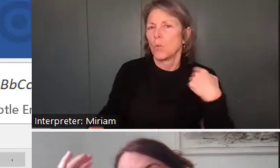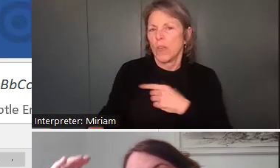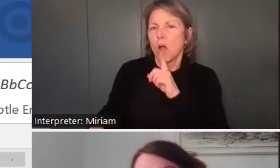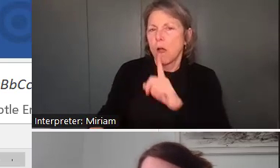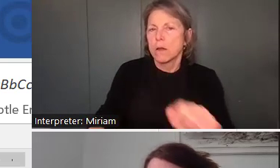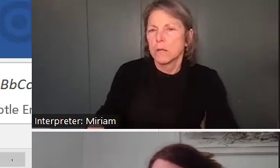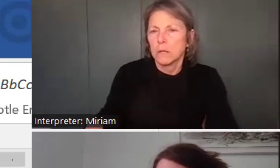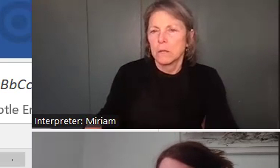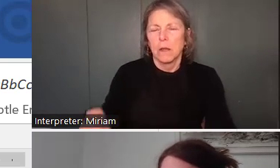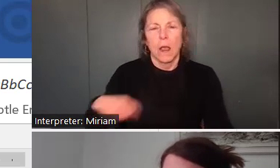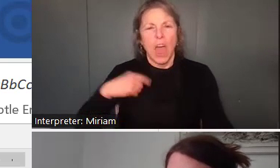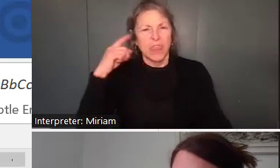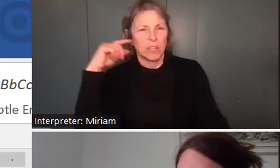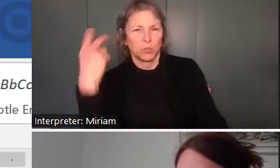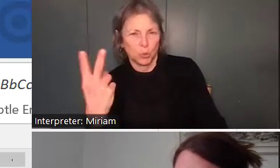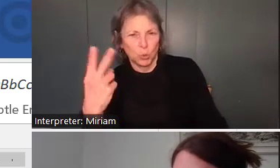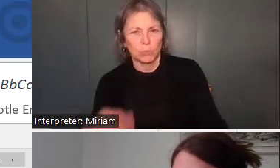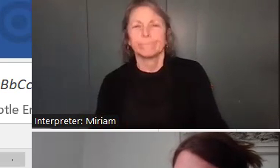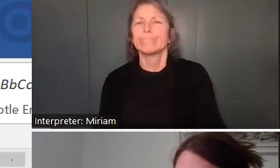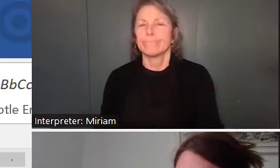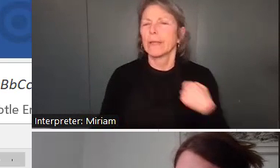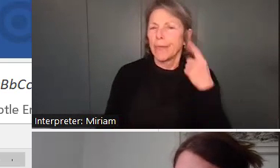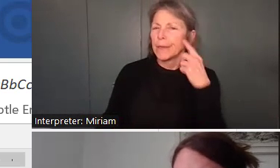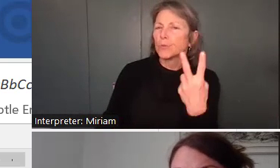I believe it's 2. Yeah, I think it's 2.